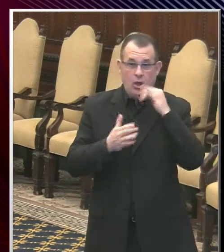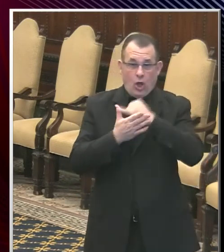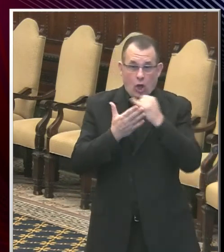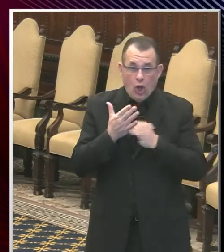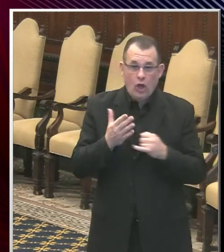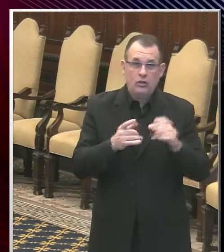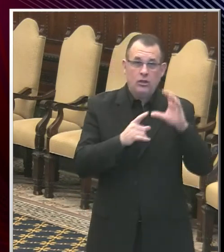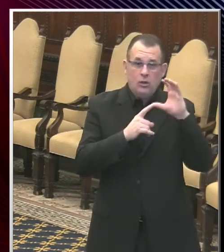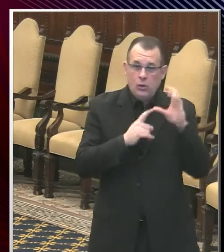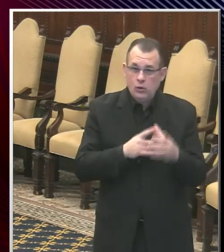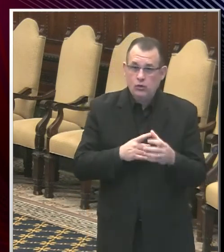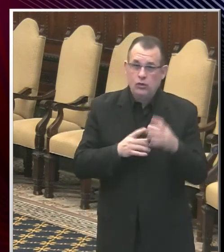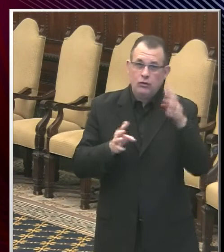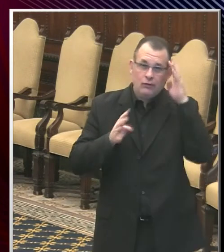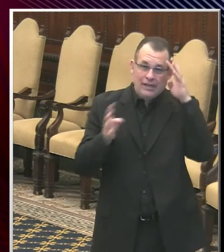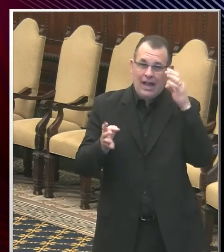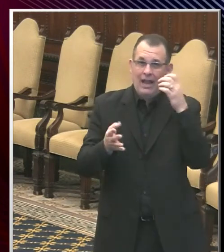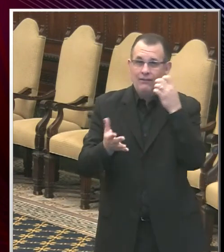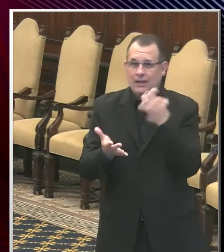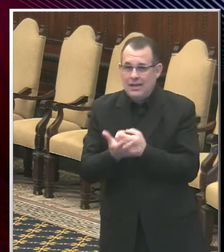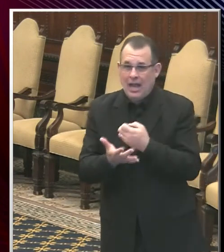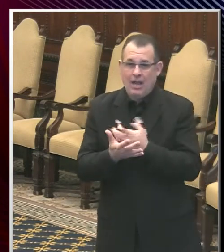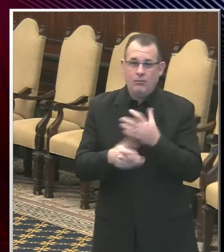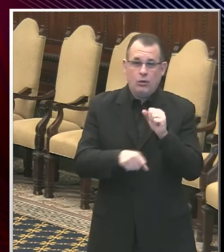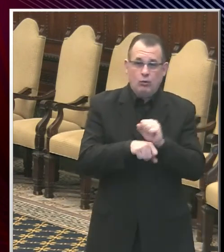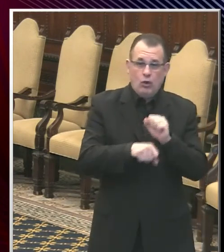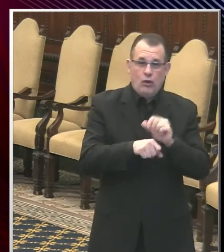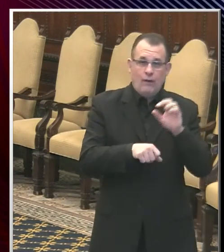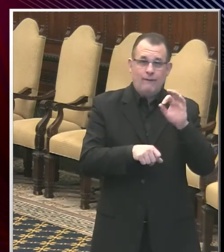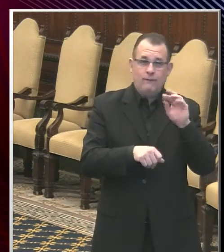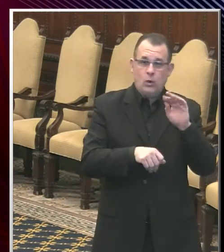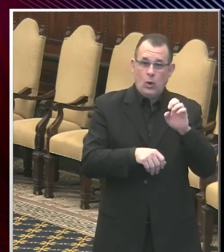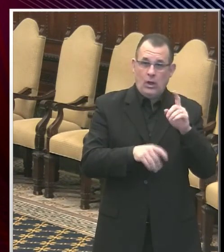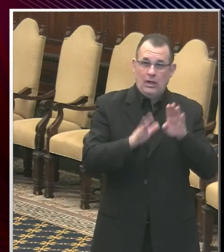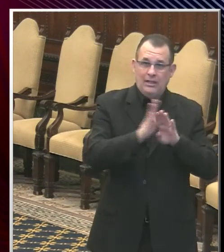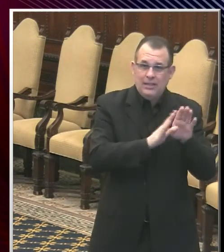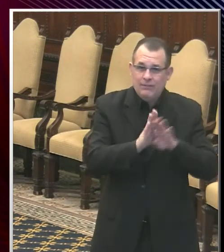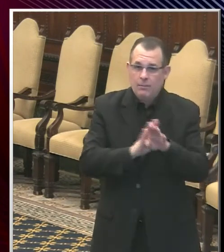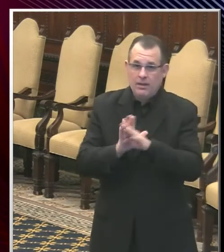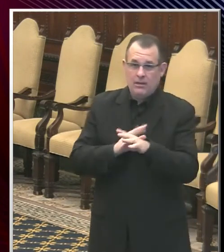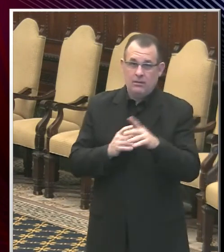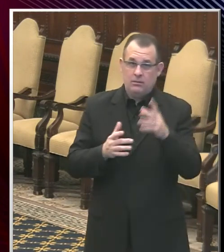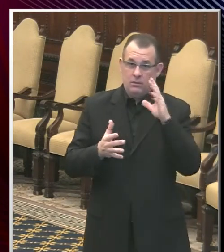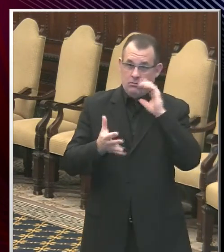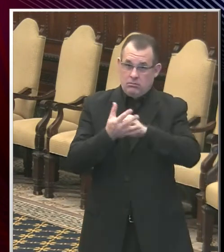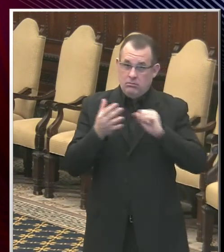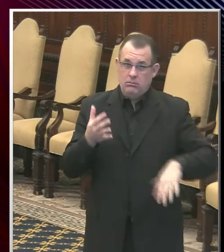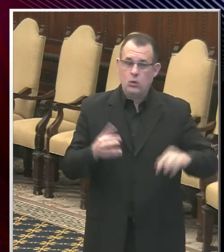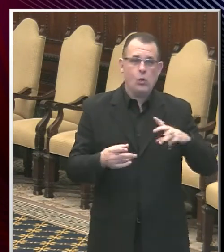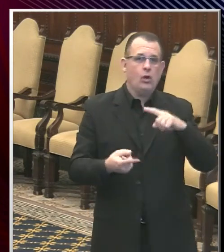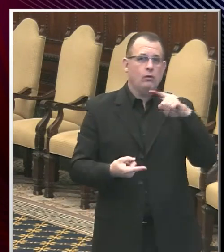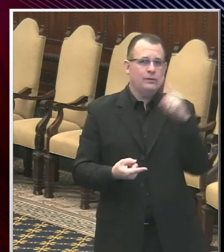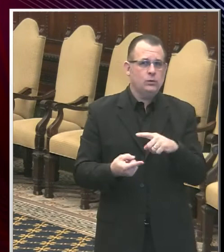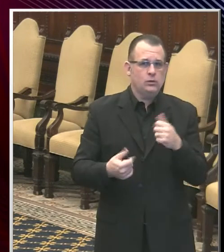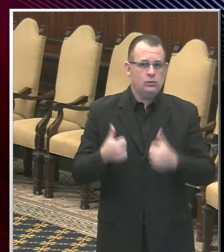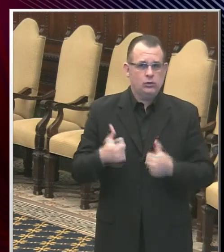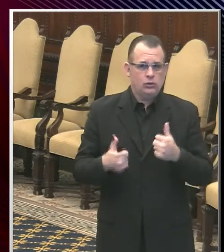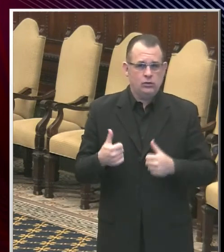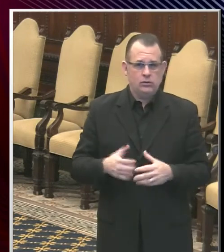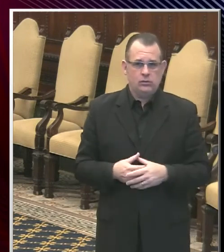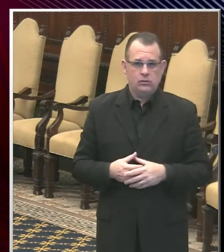and workforce development be eliminated or reduced? Ryan? They're being